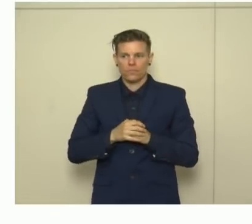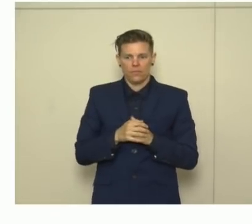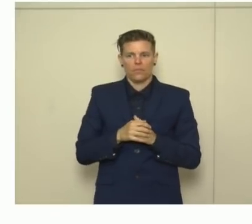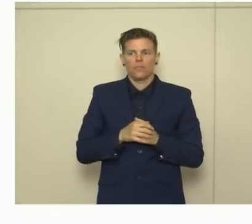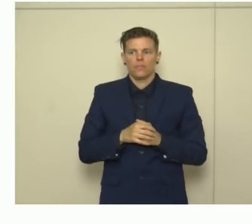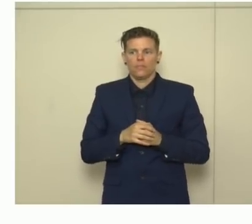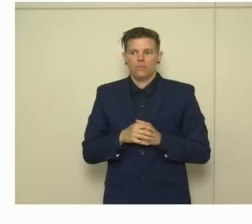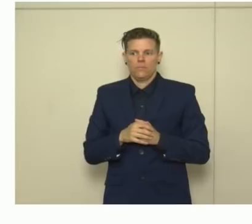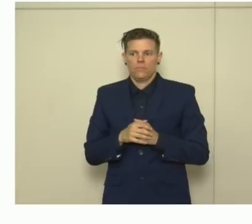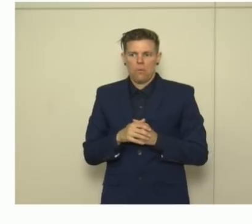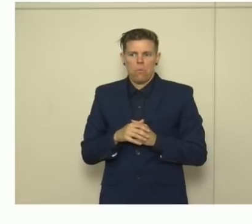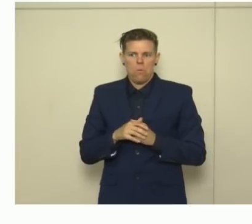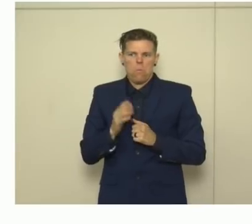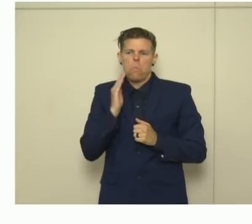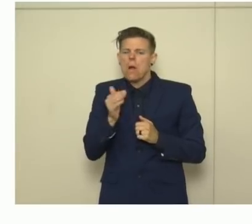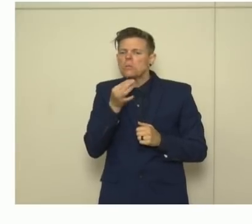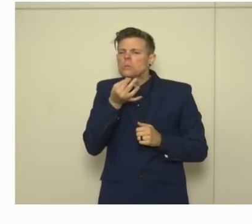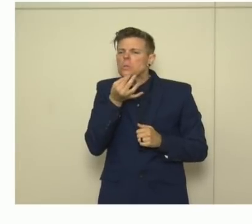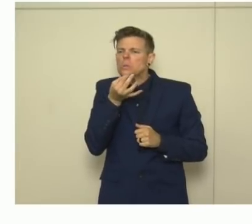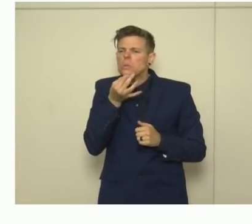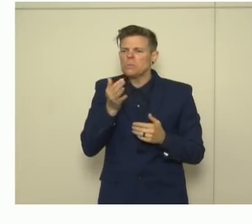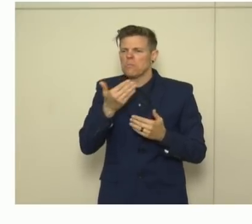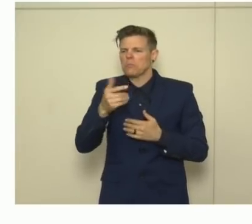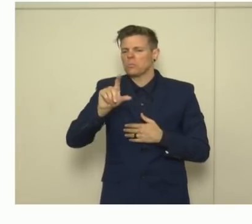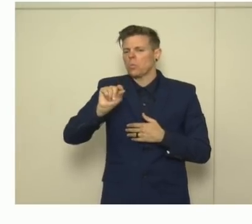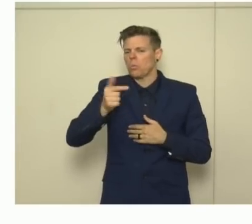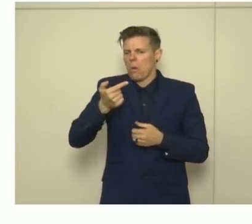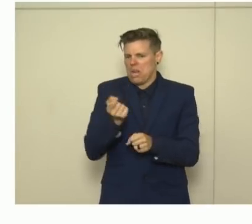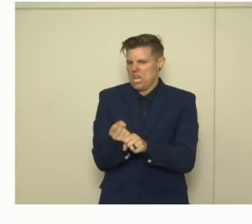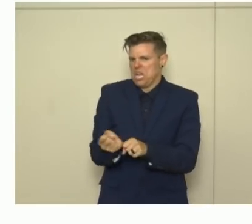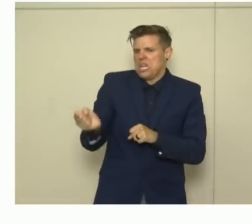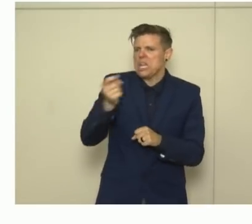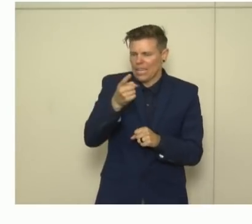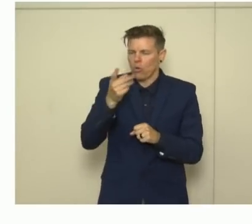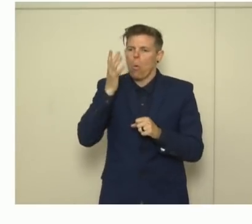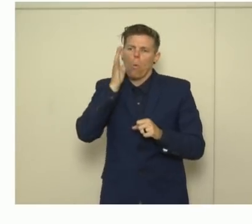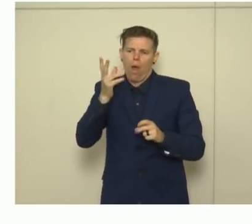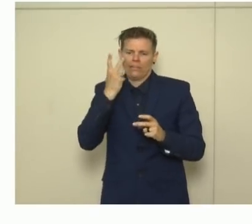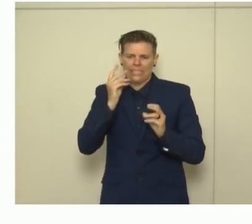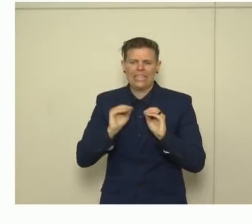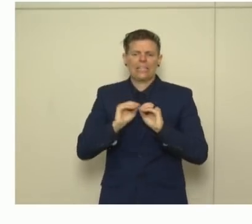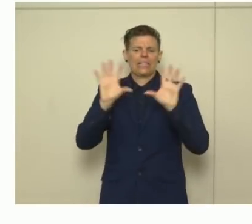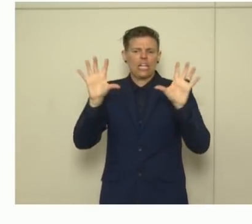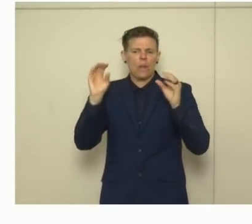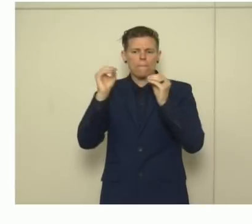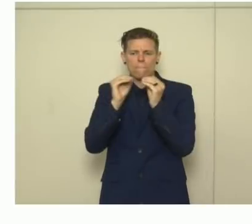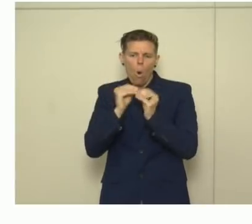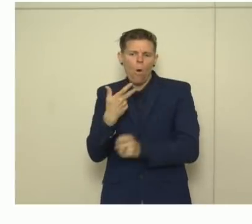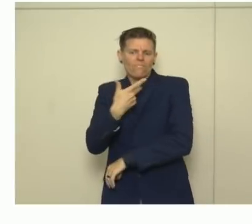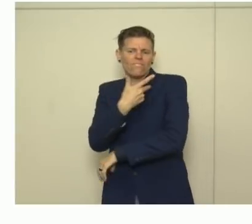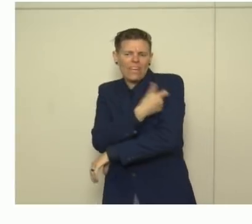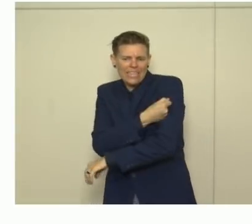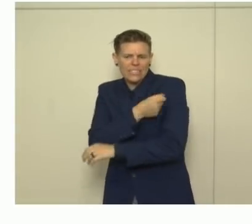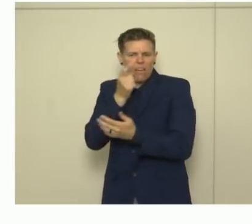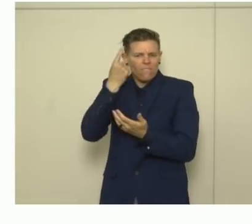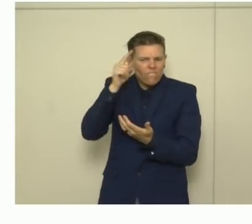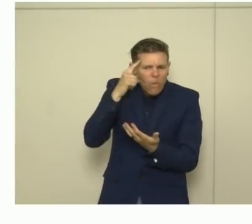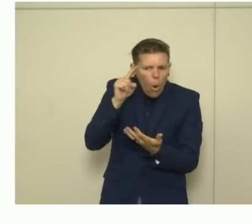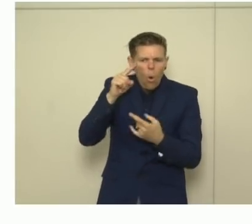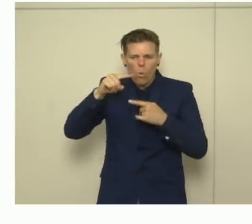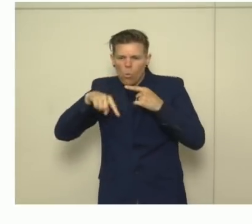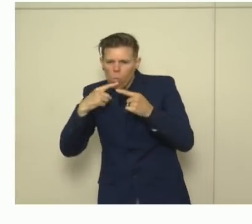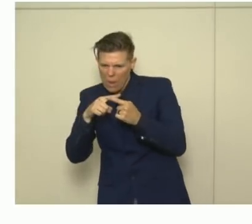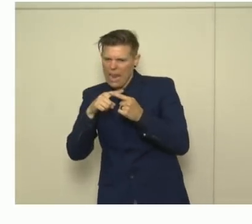2 quarters of next calendar year. So that's something to look forward to, and you'll be getting more and more information. Remember,